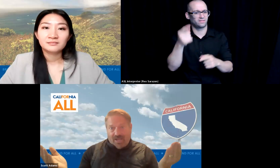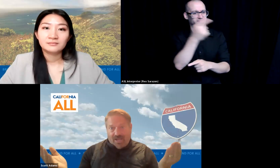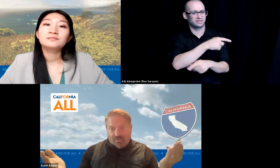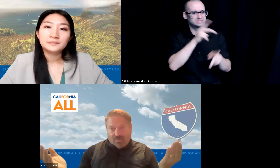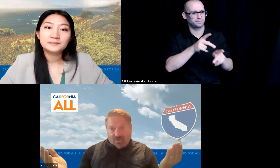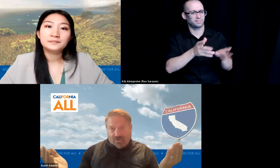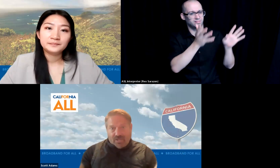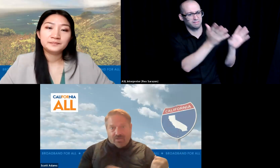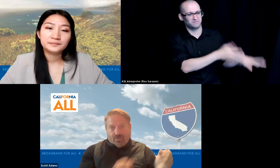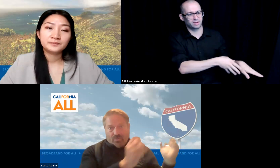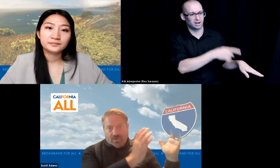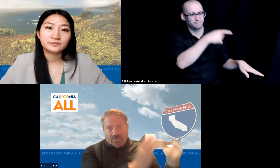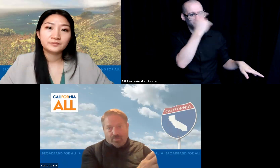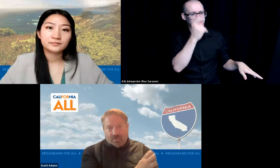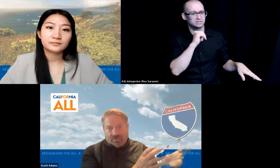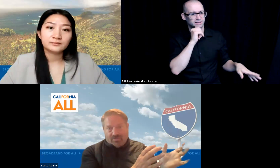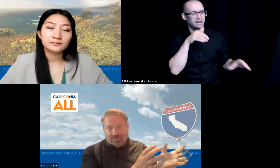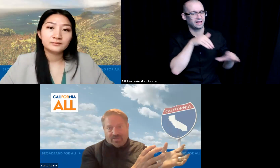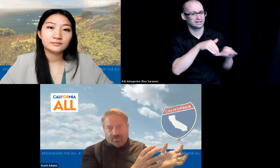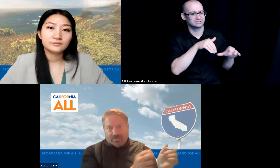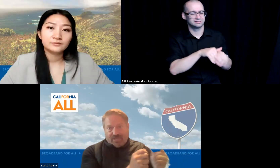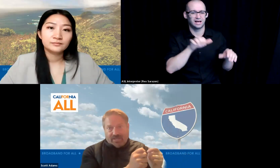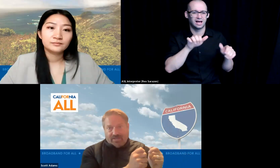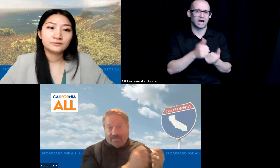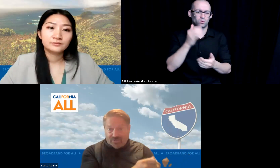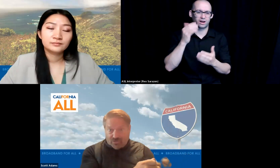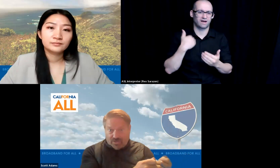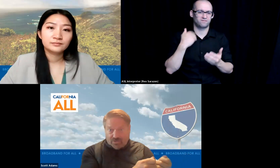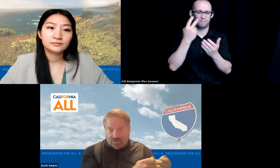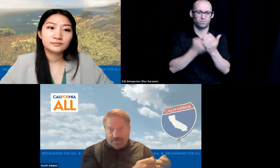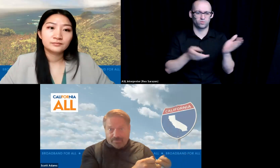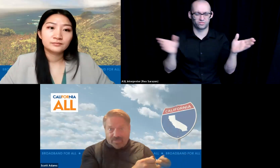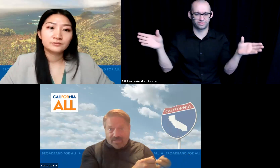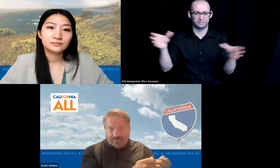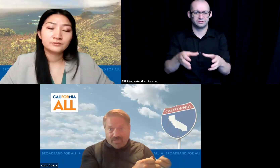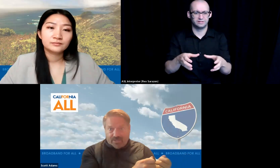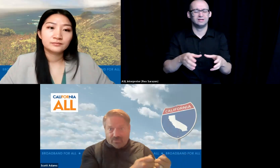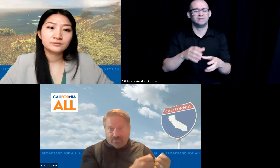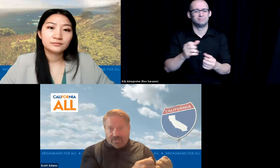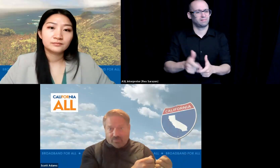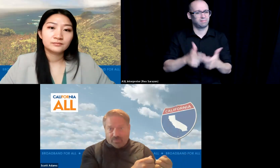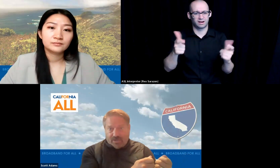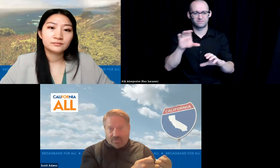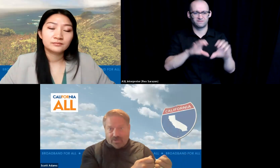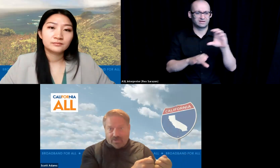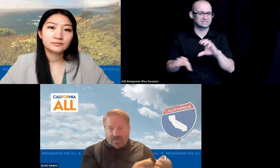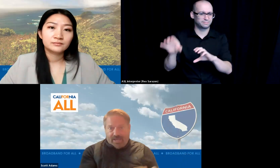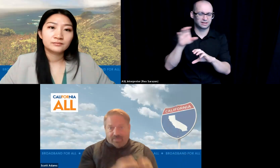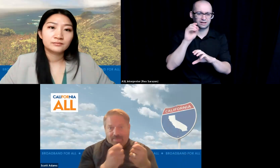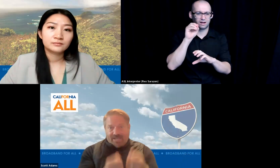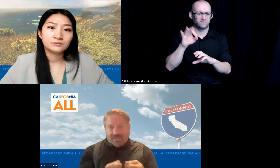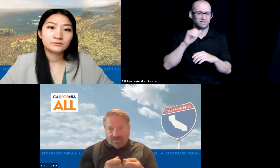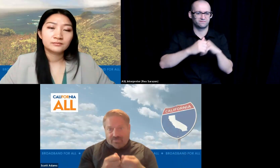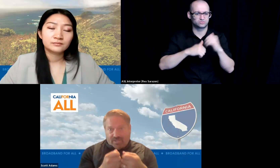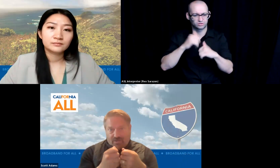both? How can we first, through the billions of investments and infrastructure that the state has put out there,